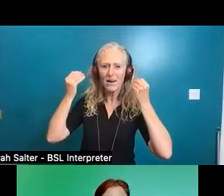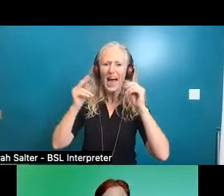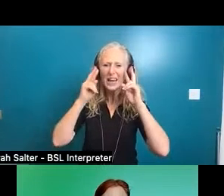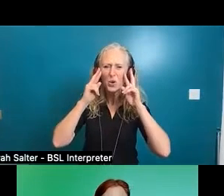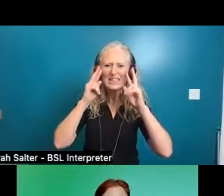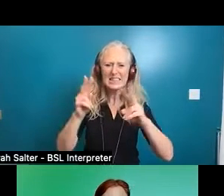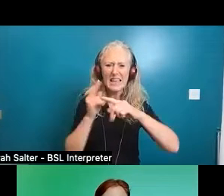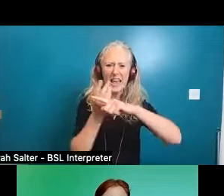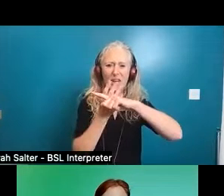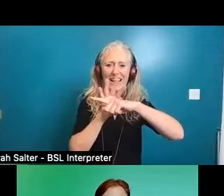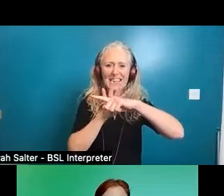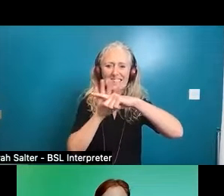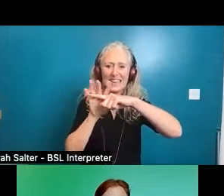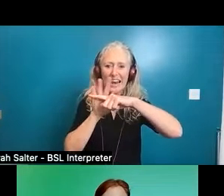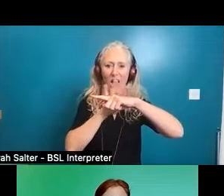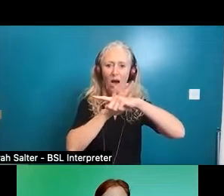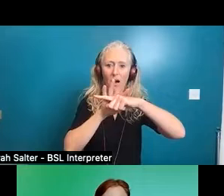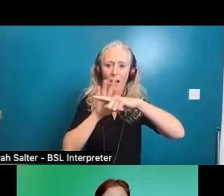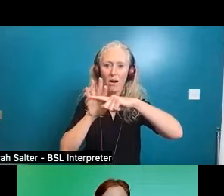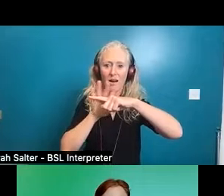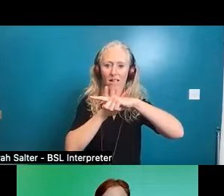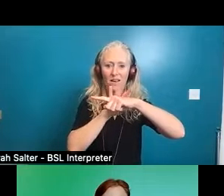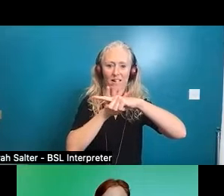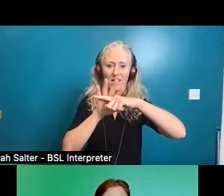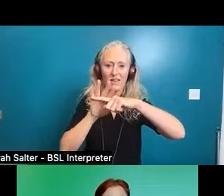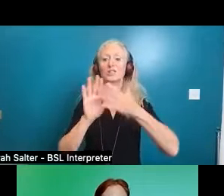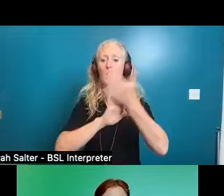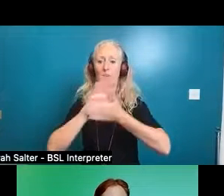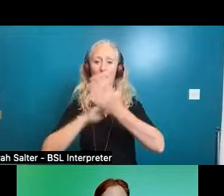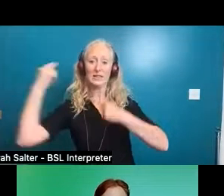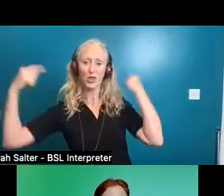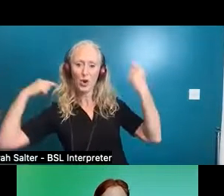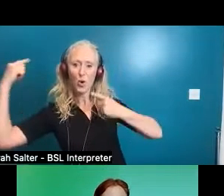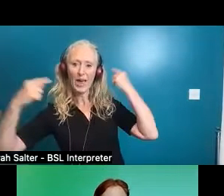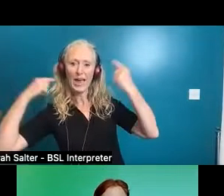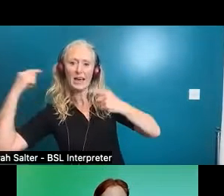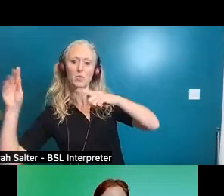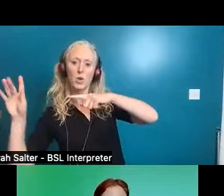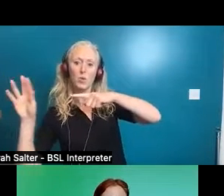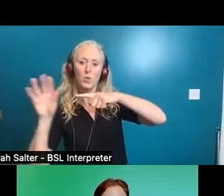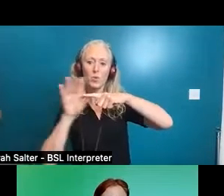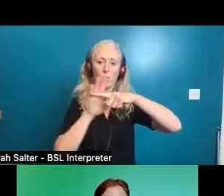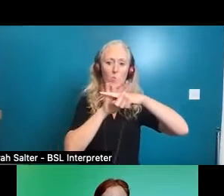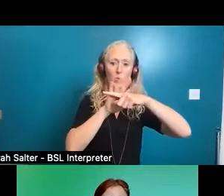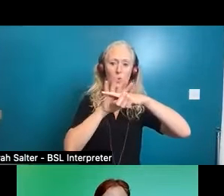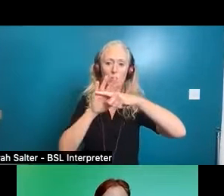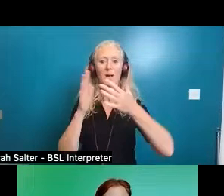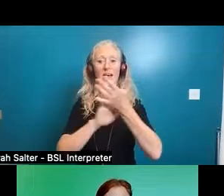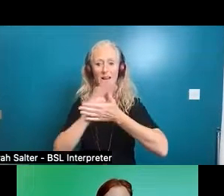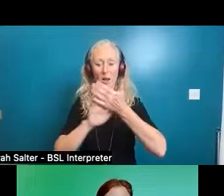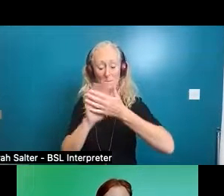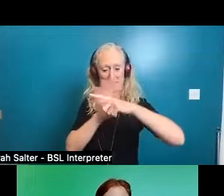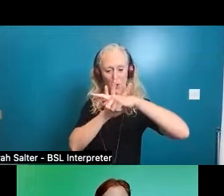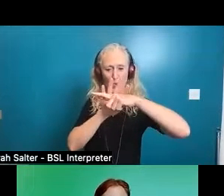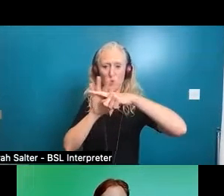cilia, and they respond to noise. And that causes movement of the cilia, and